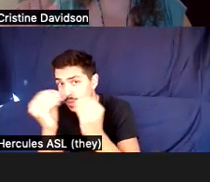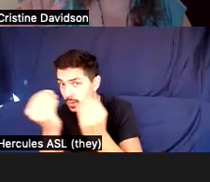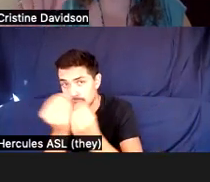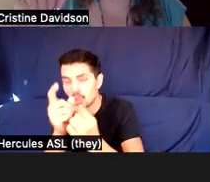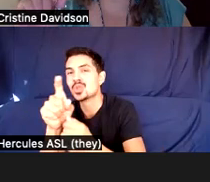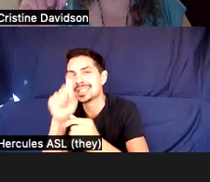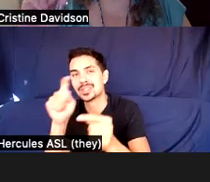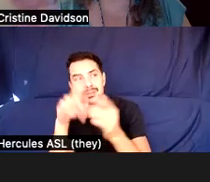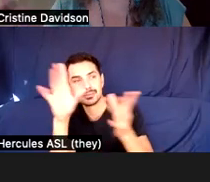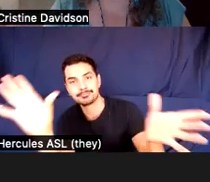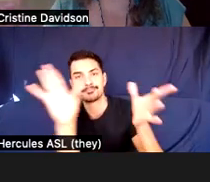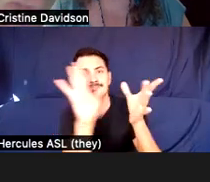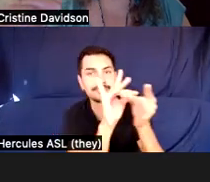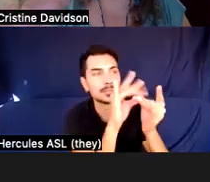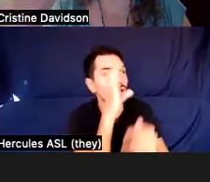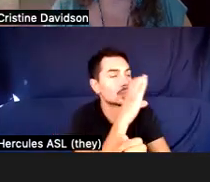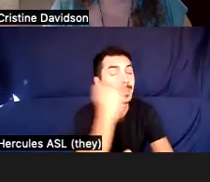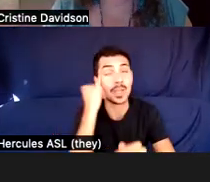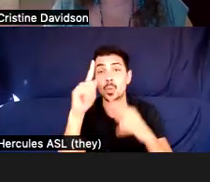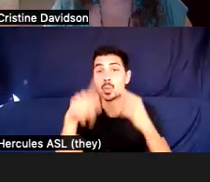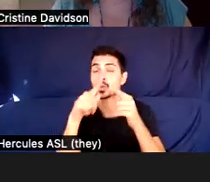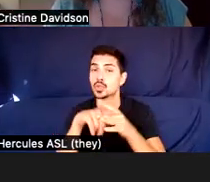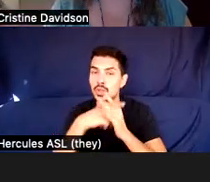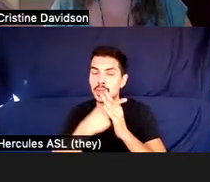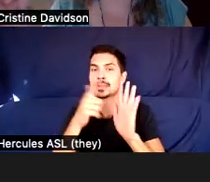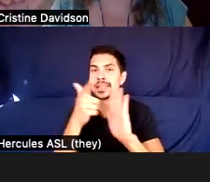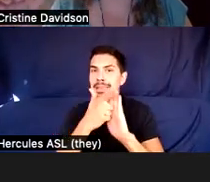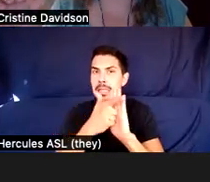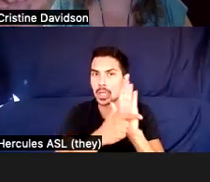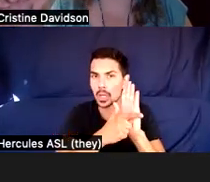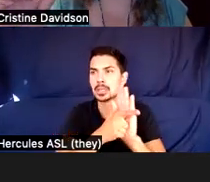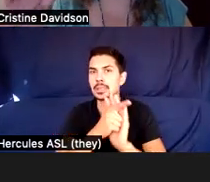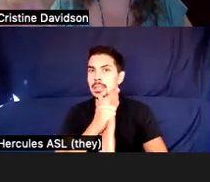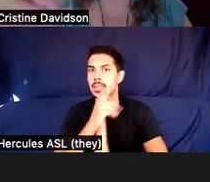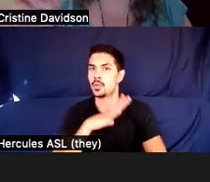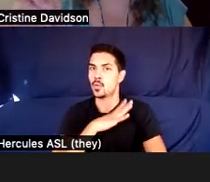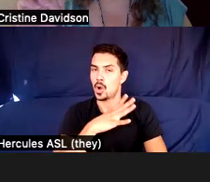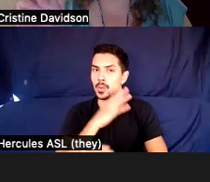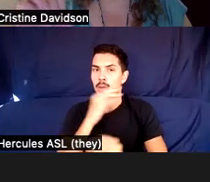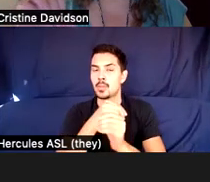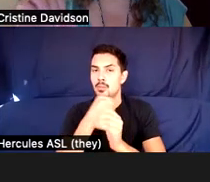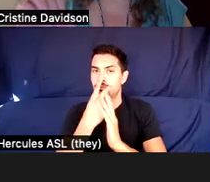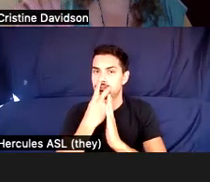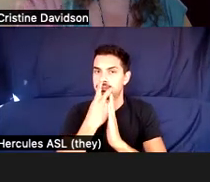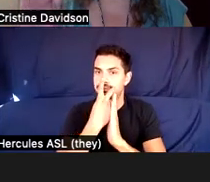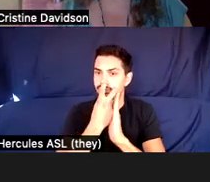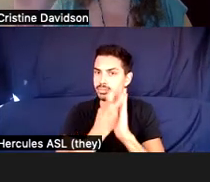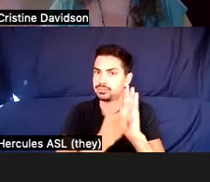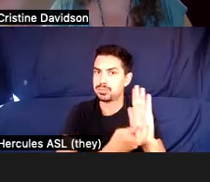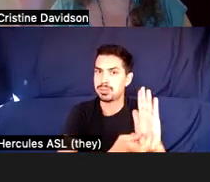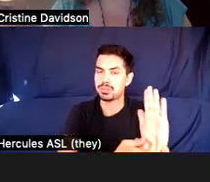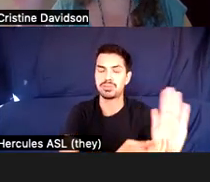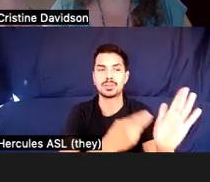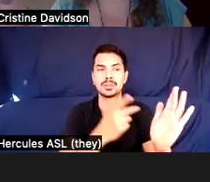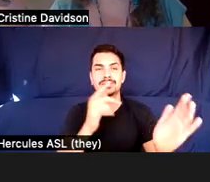of more formalities, the more legalities, you know, that's going to be something that being in